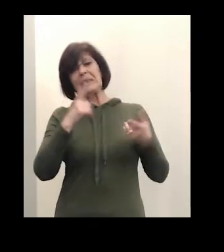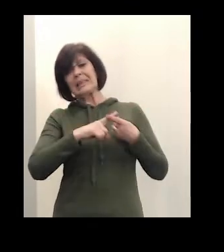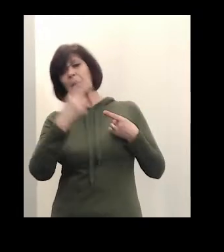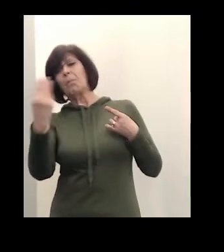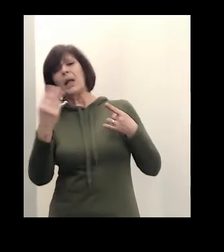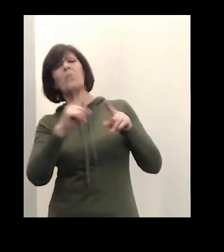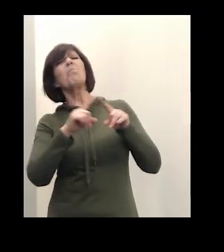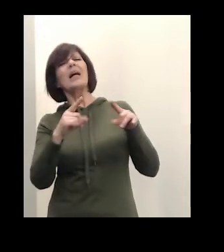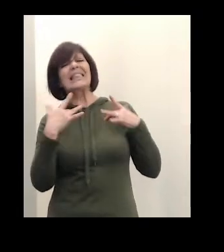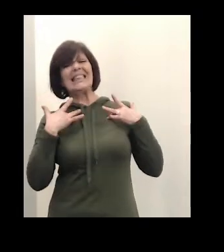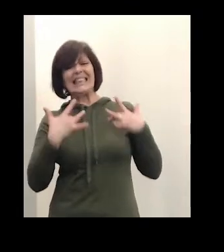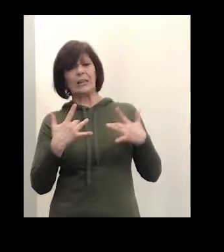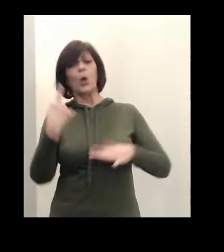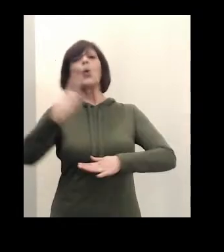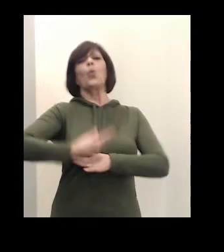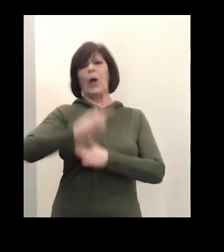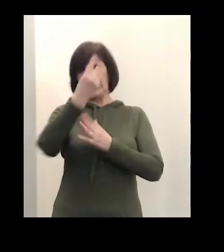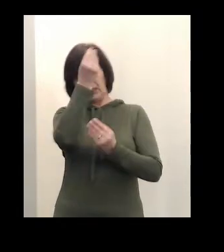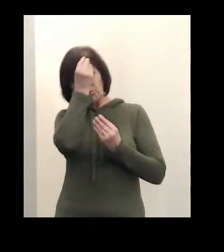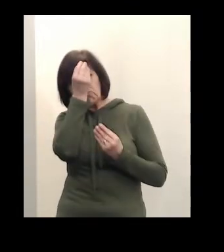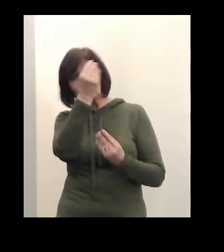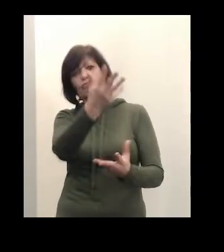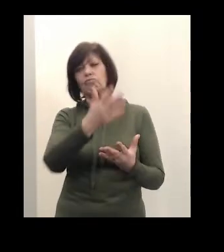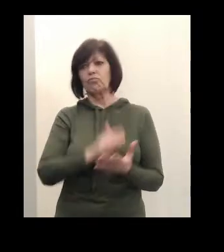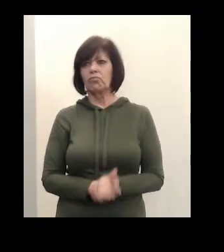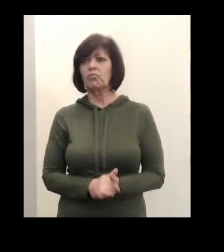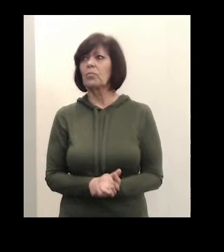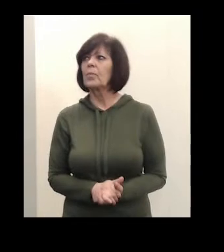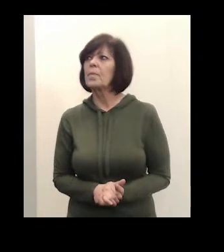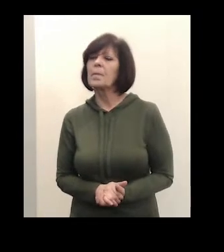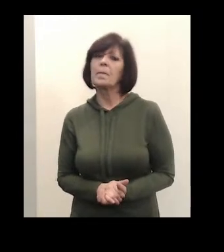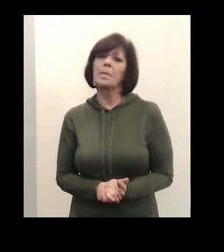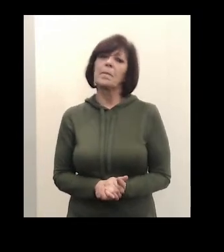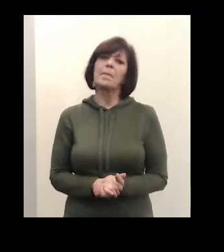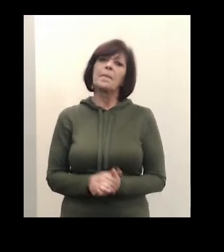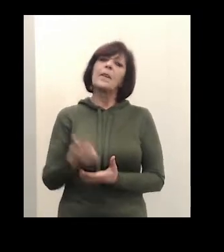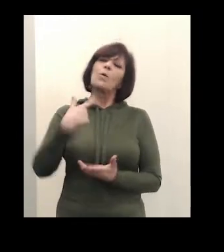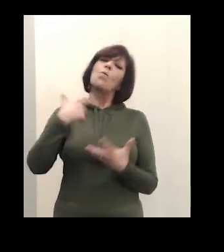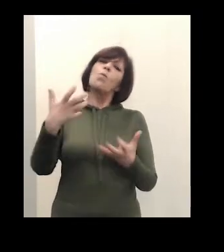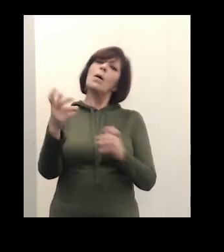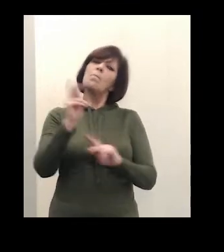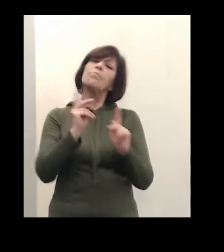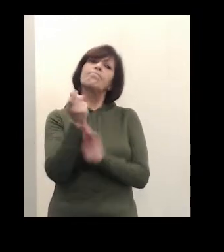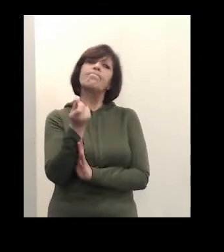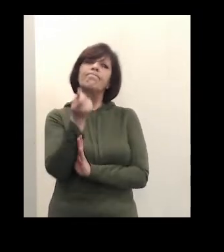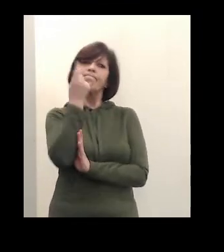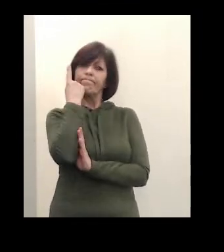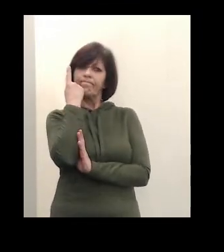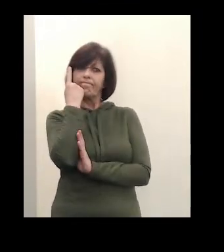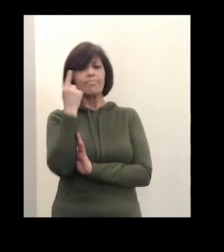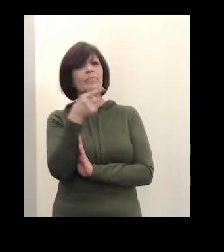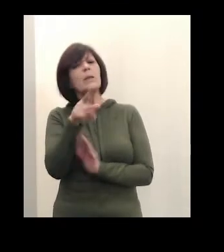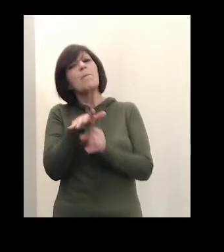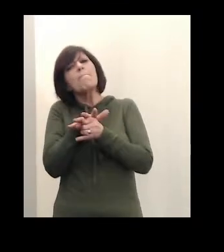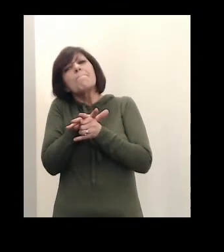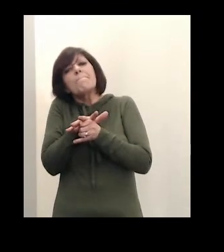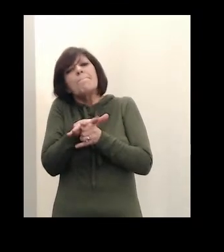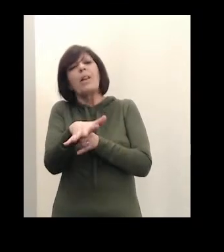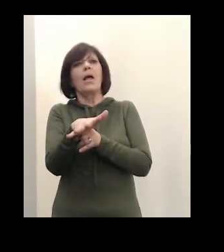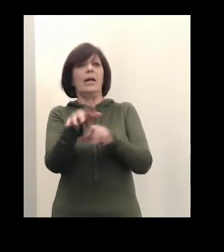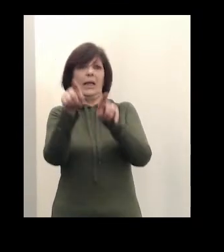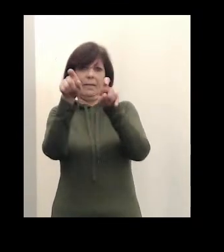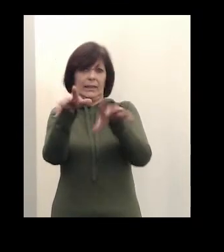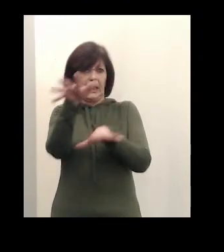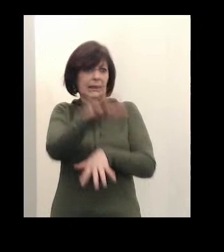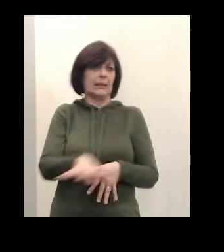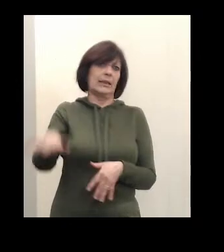Monday. But in general, you get your results in one day. And we want people to understand there is plenty of testing capability in our